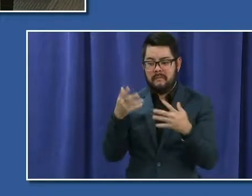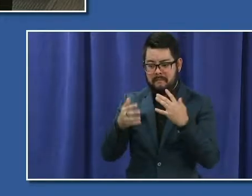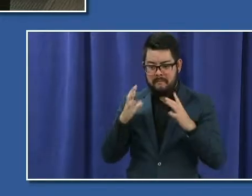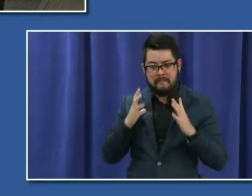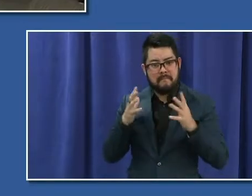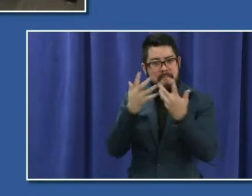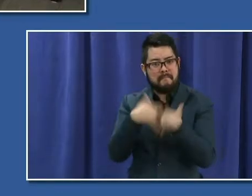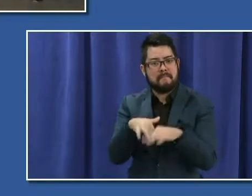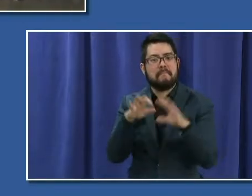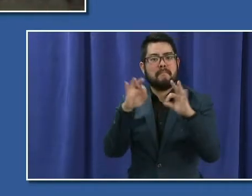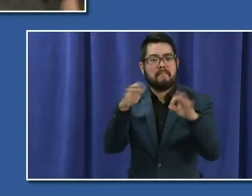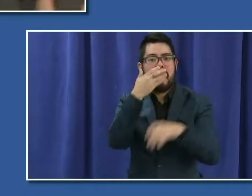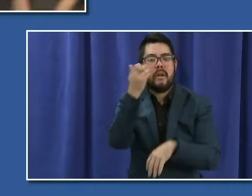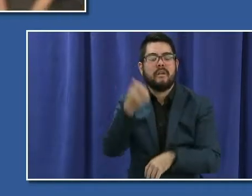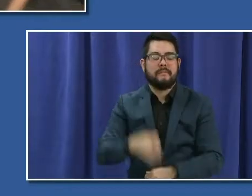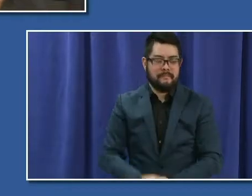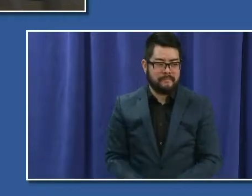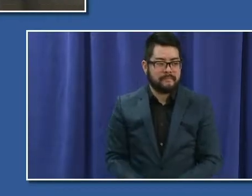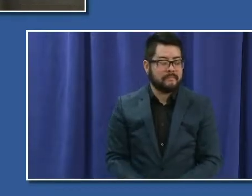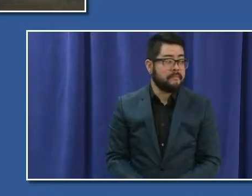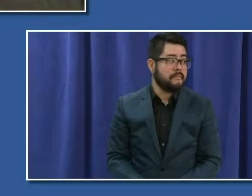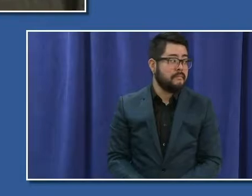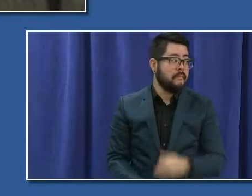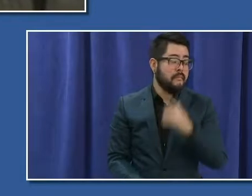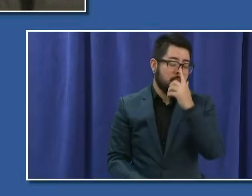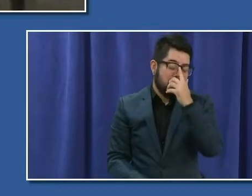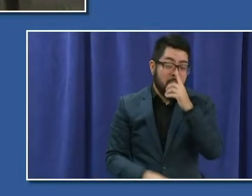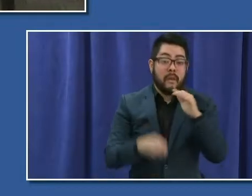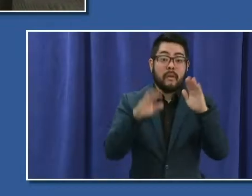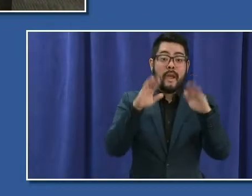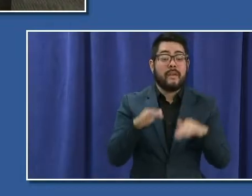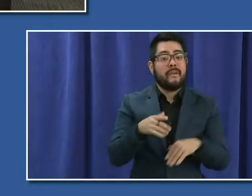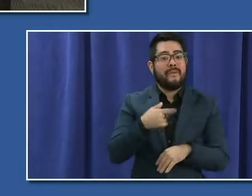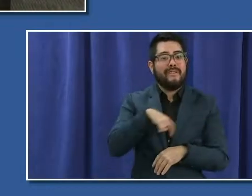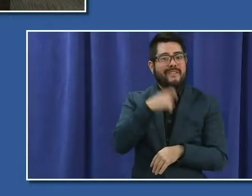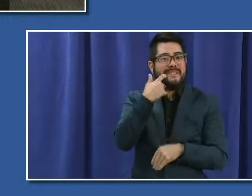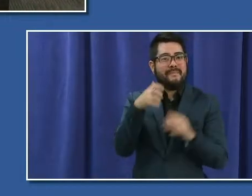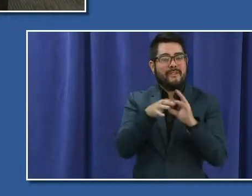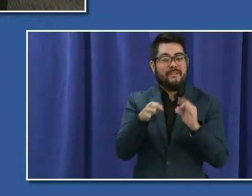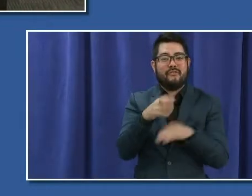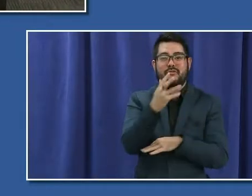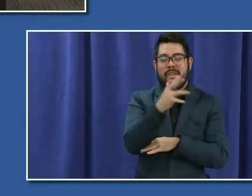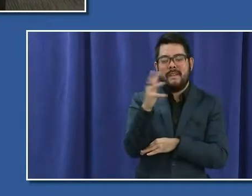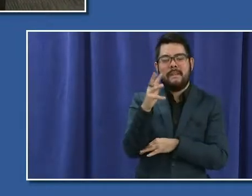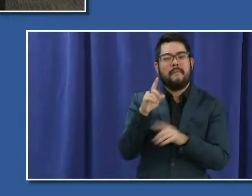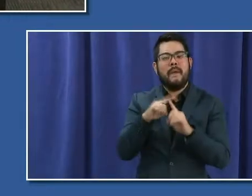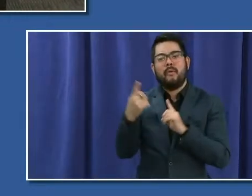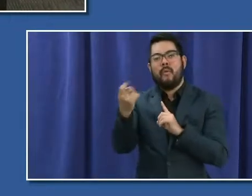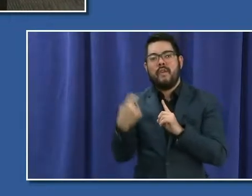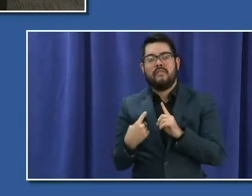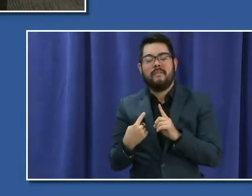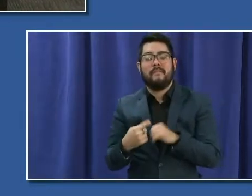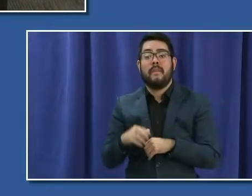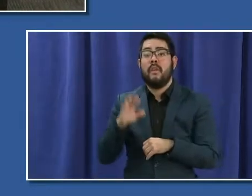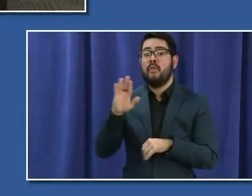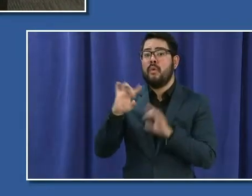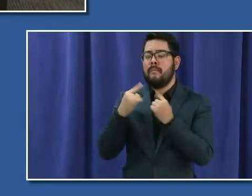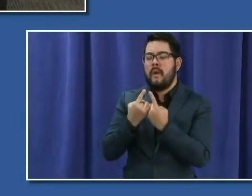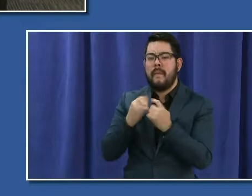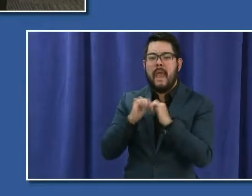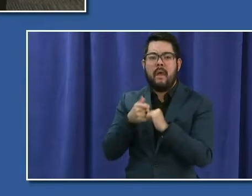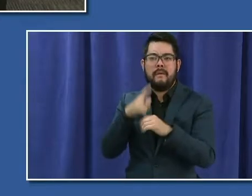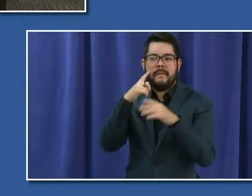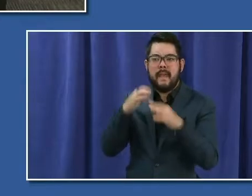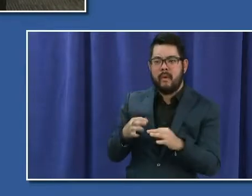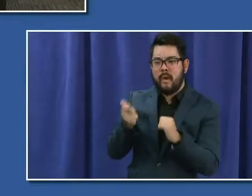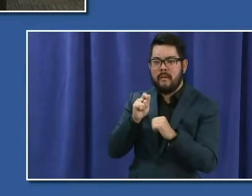replaced. Great. Speaking of trees, we do have questions about how does your department decide where to plant